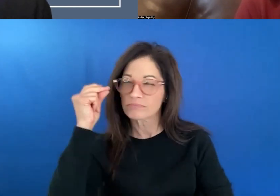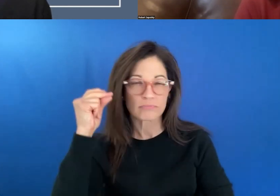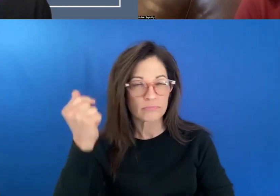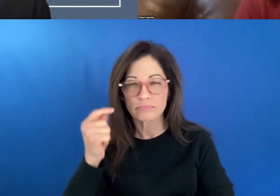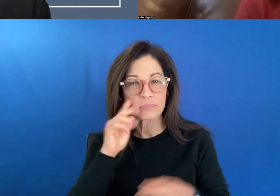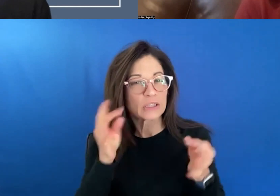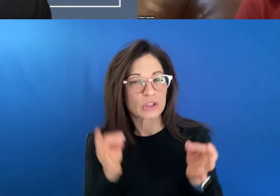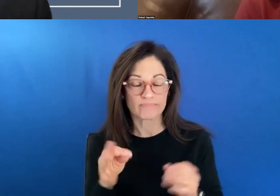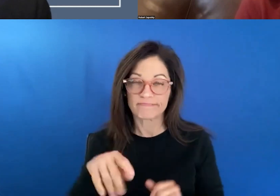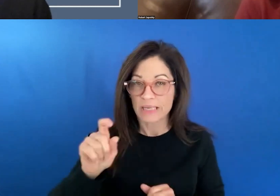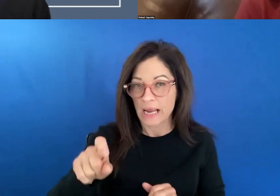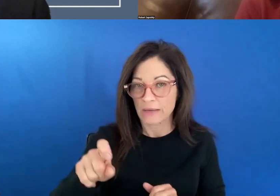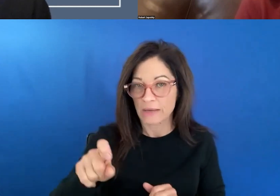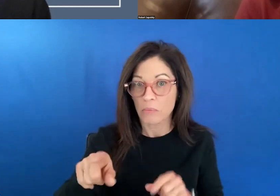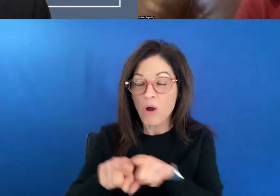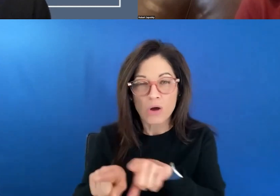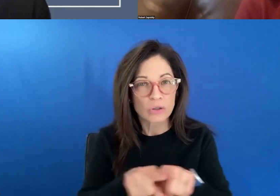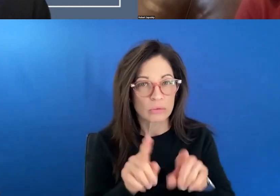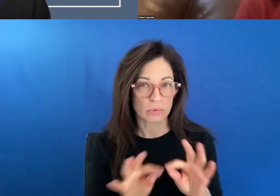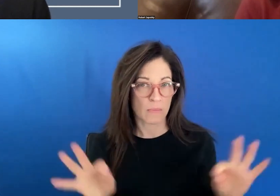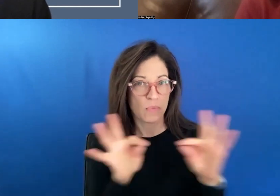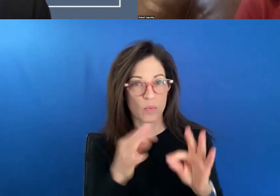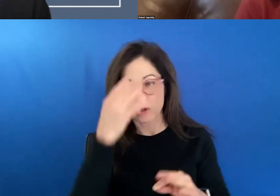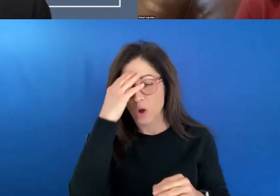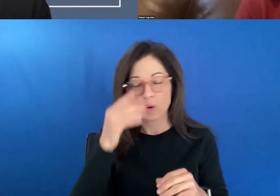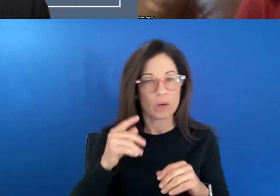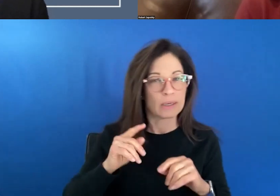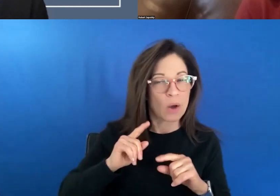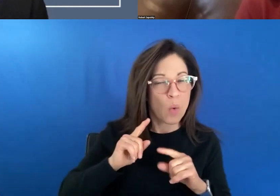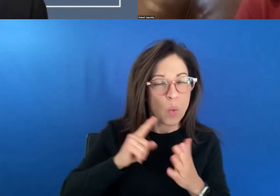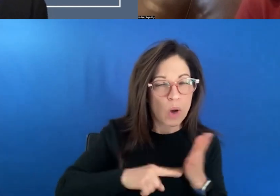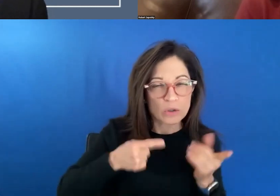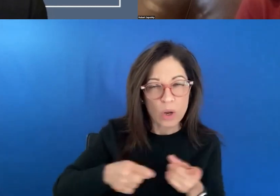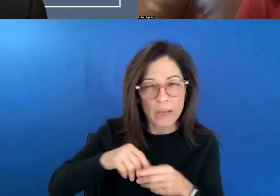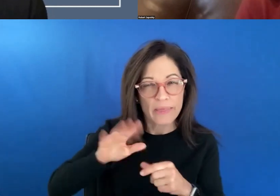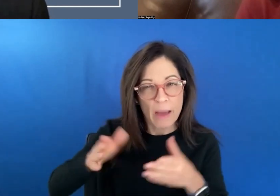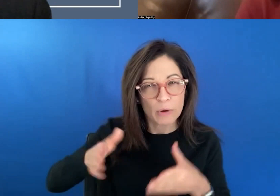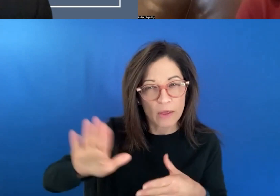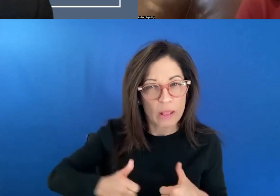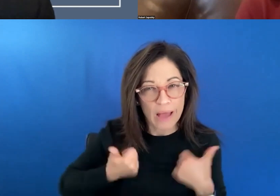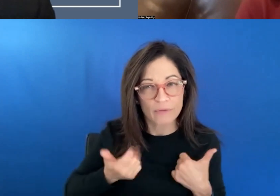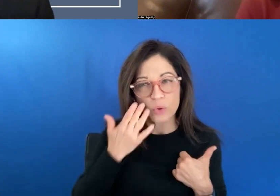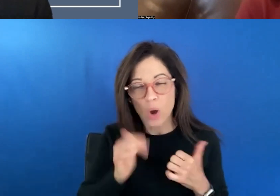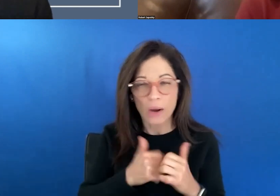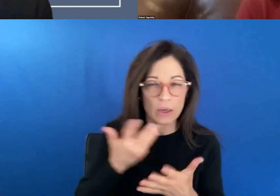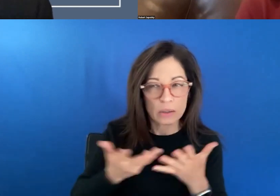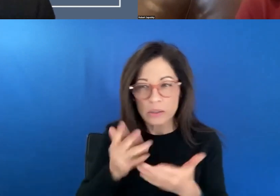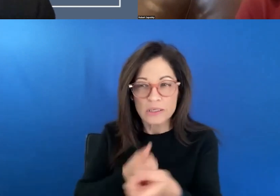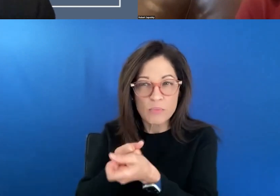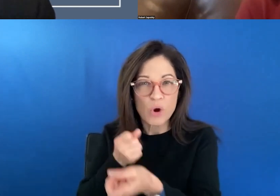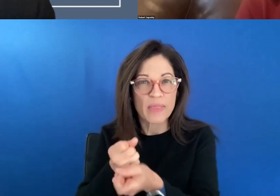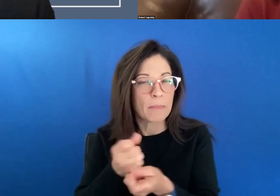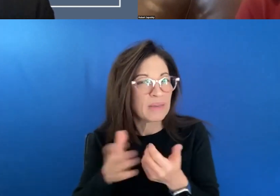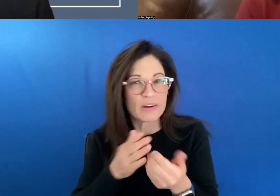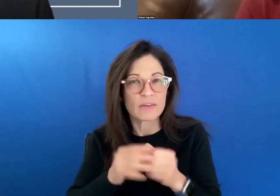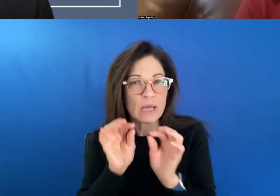are necessary, but also it would be important that we know the nuances of what's going on in this person's life to know how to support them in those moments.